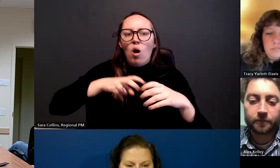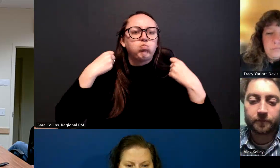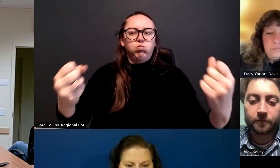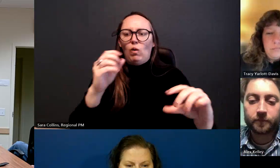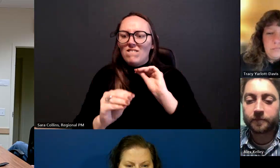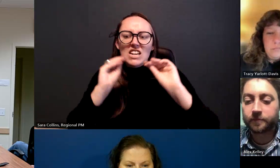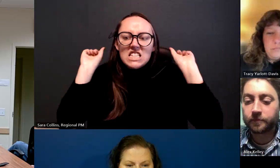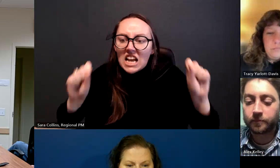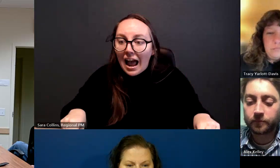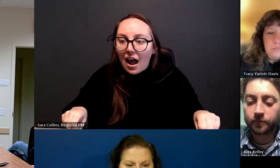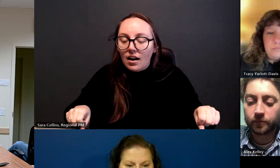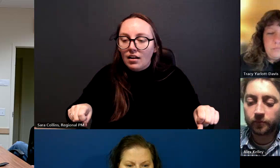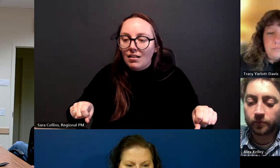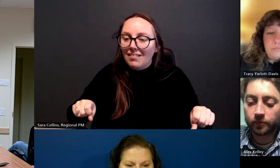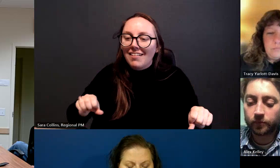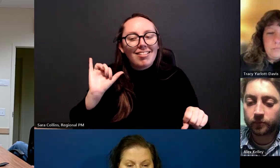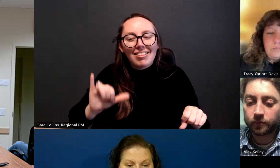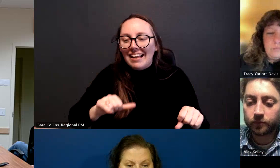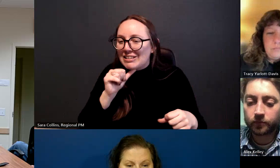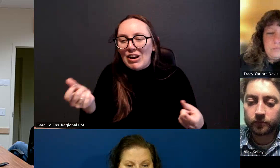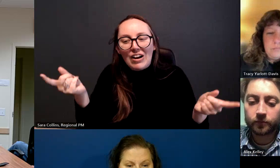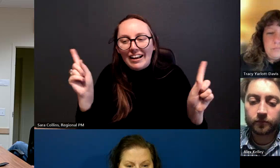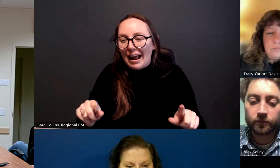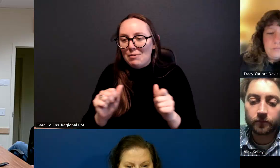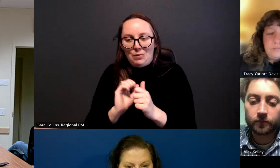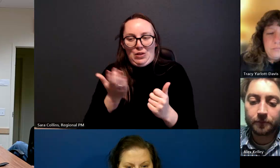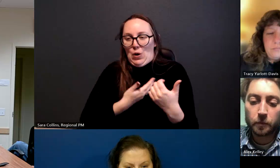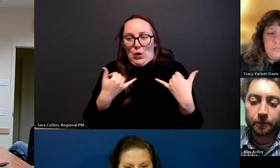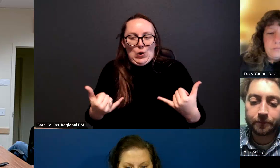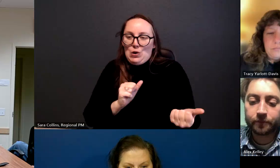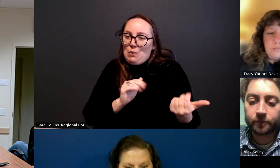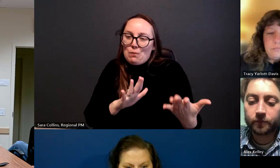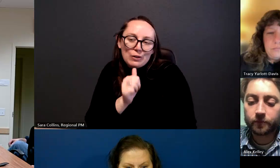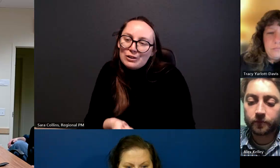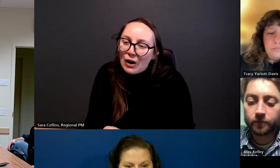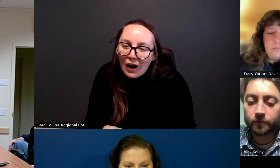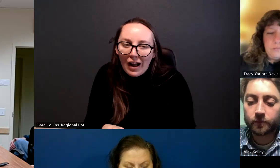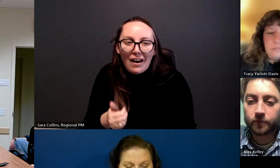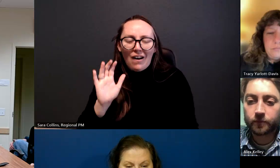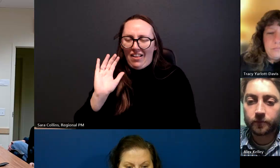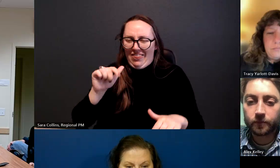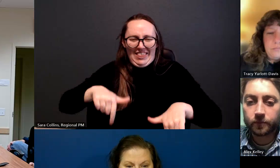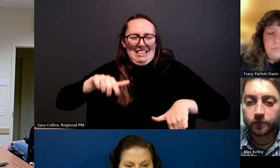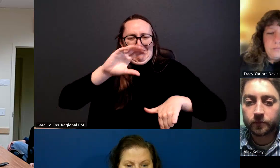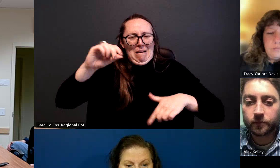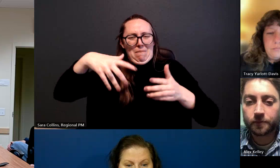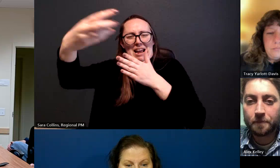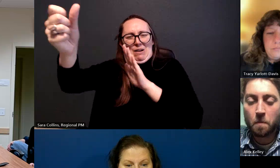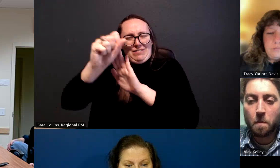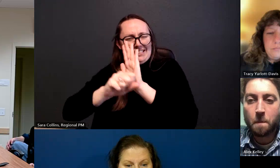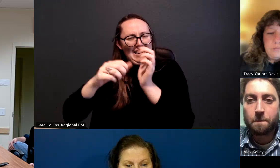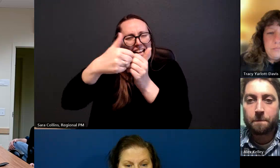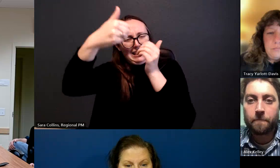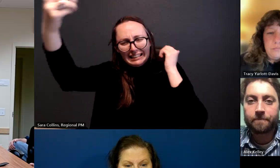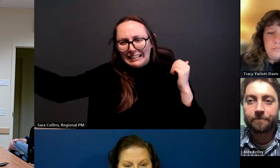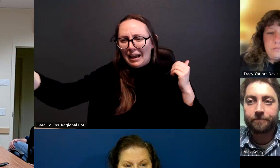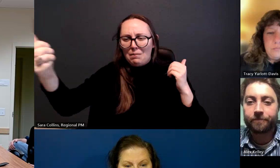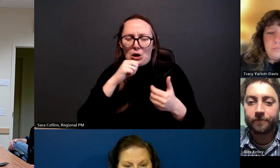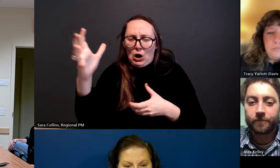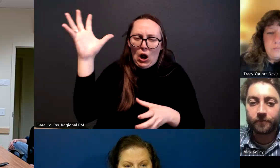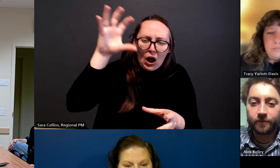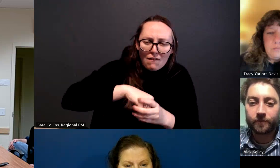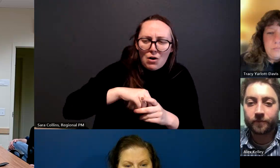about it with a bunch of out-of-state, especially consolidated, a bunch of out-of-state non-union fly-by-night contractors, and then they